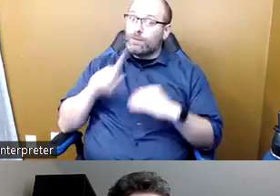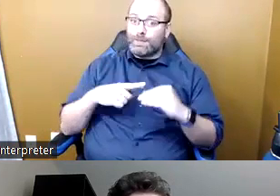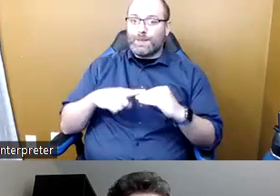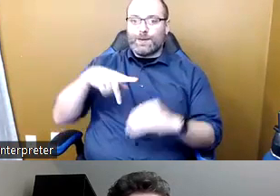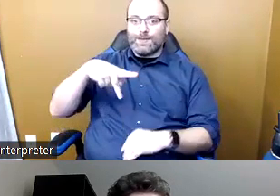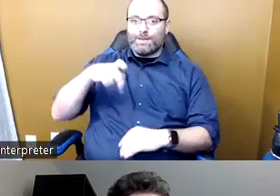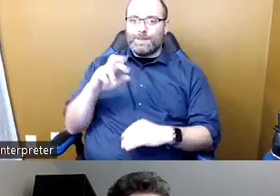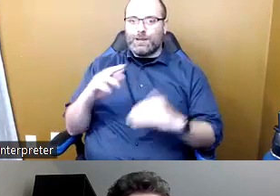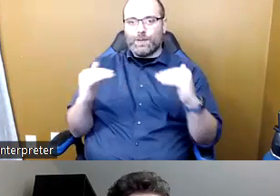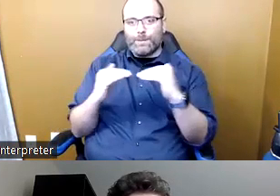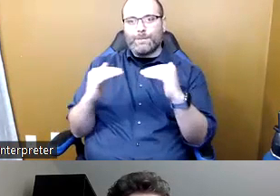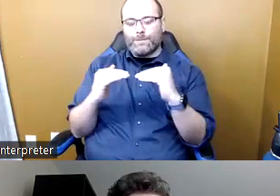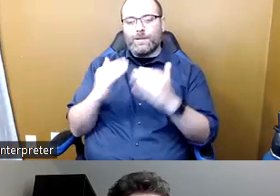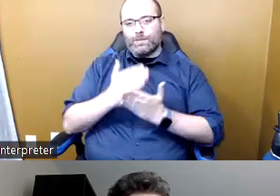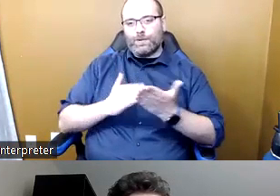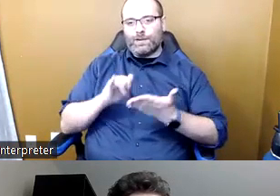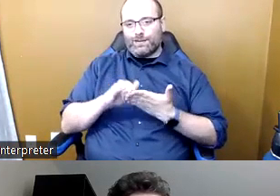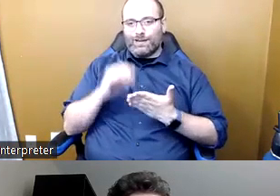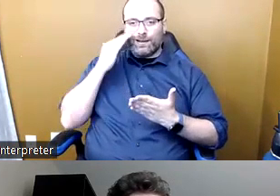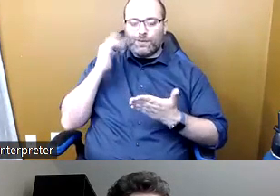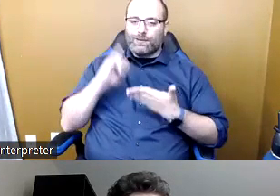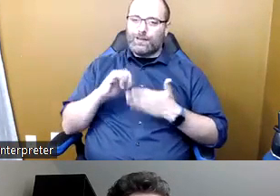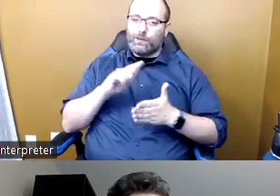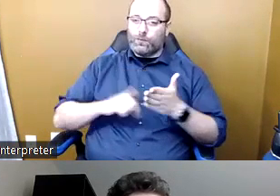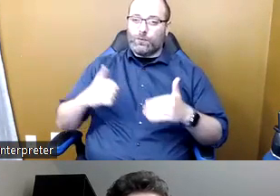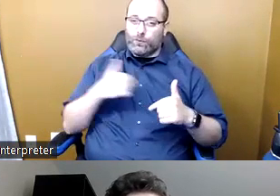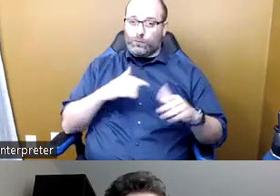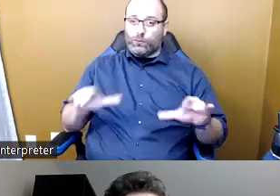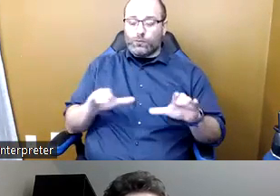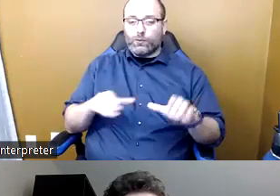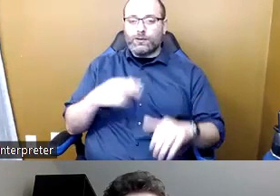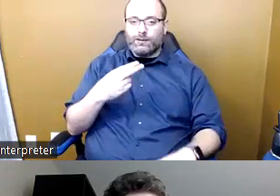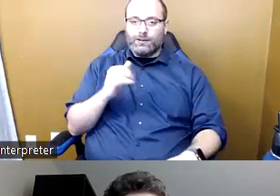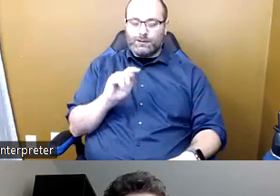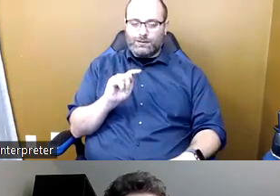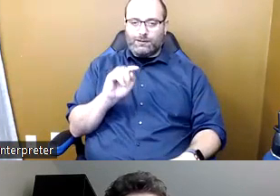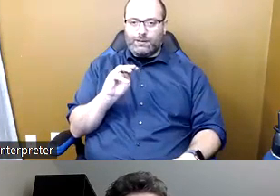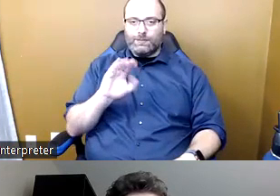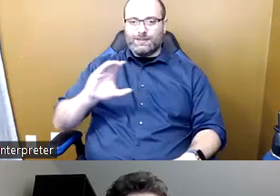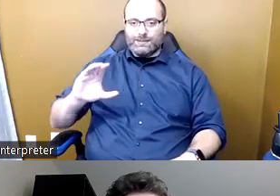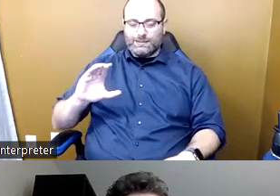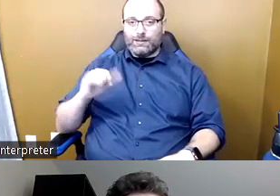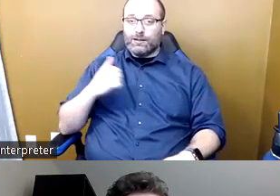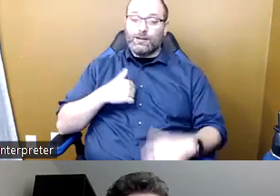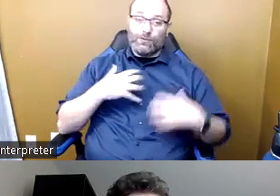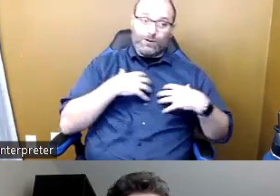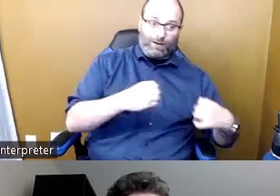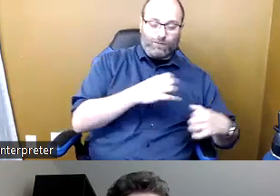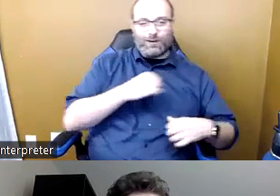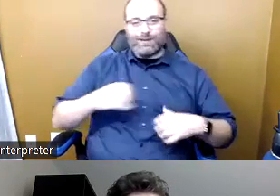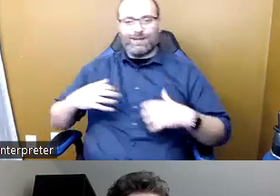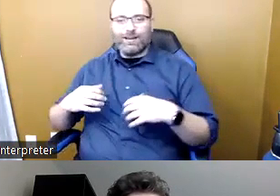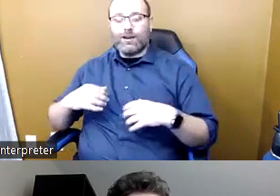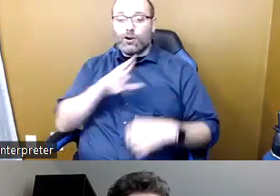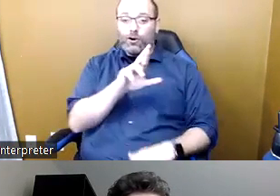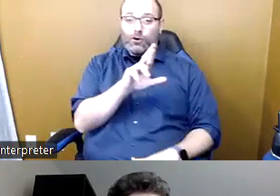that we're doing as part of New England MHTTC, because recovery and peerness goes hand in hand. So